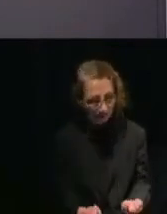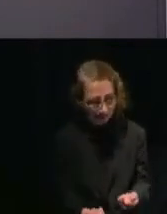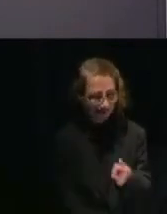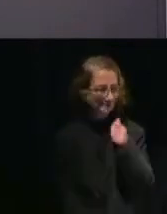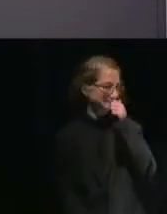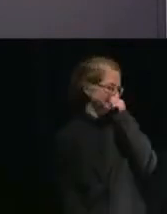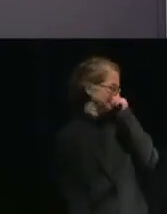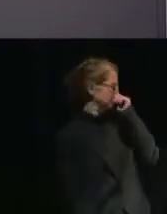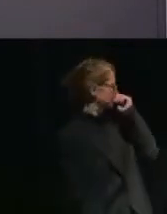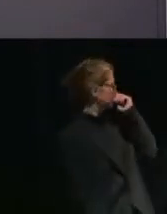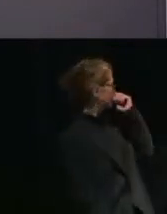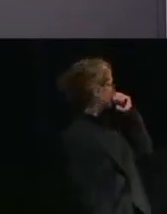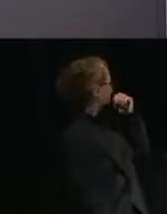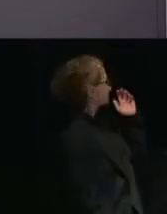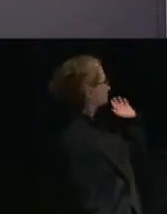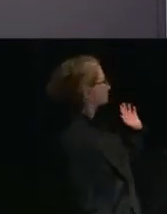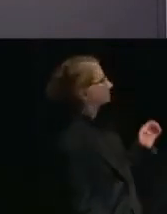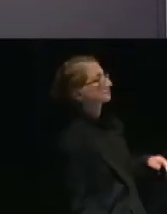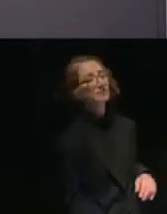demographics. About